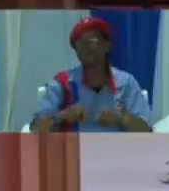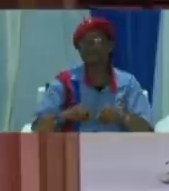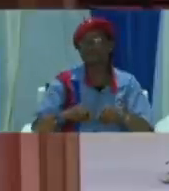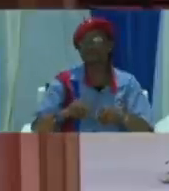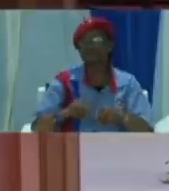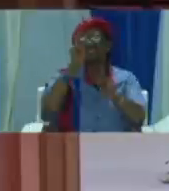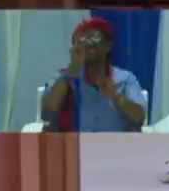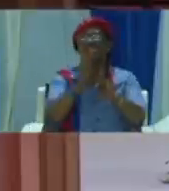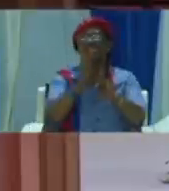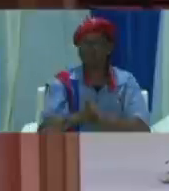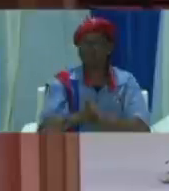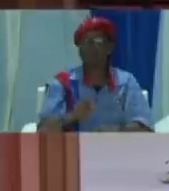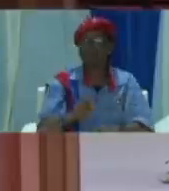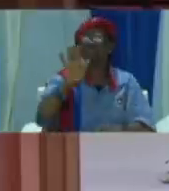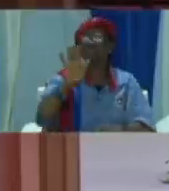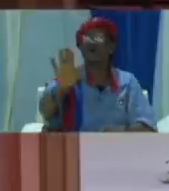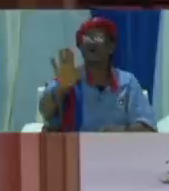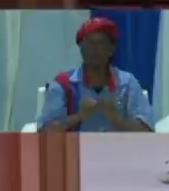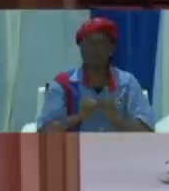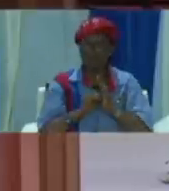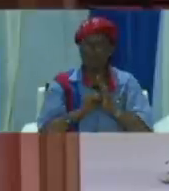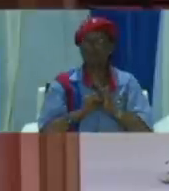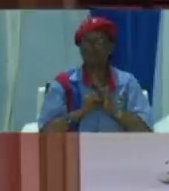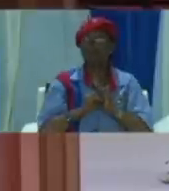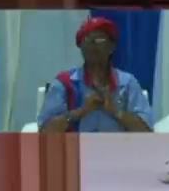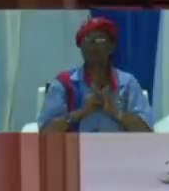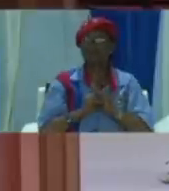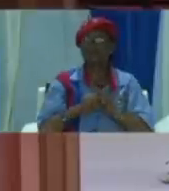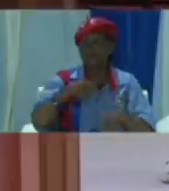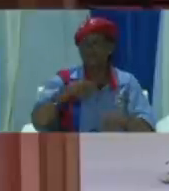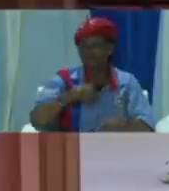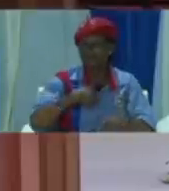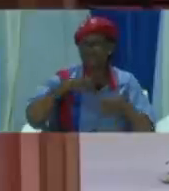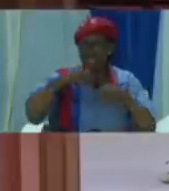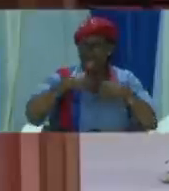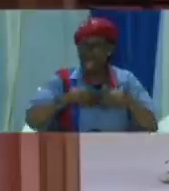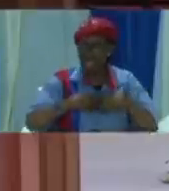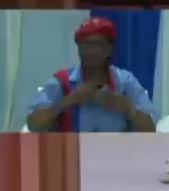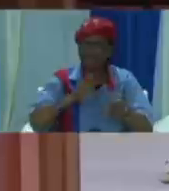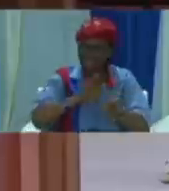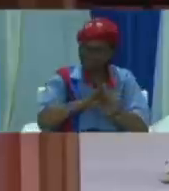keep your own. I have